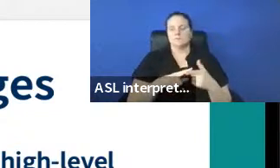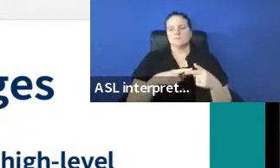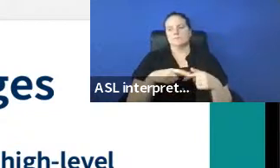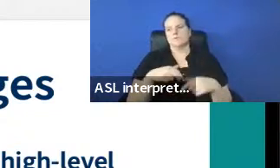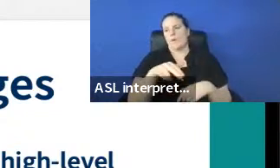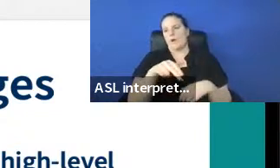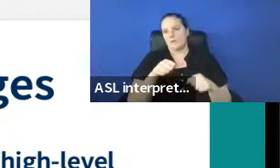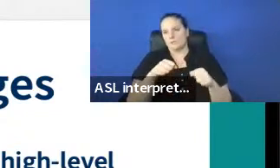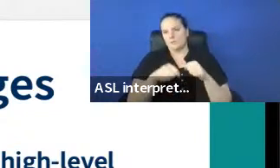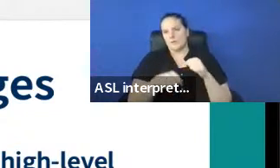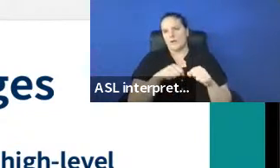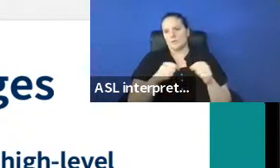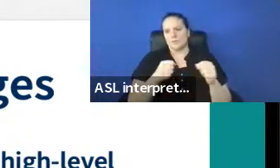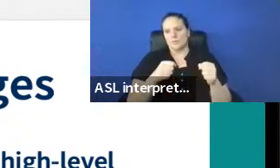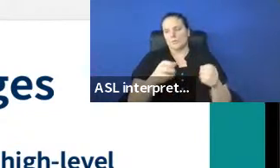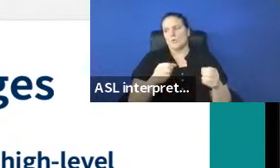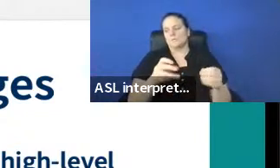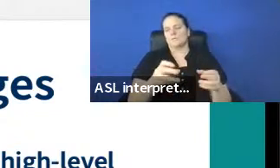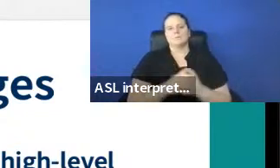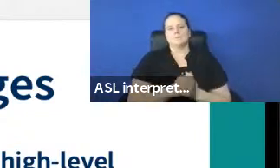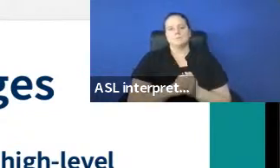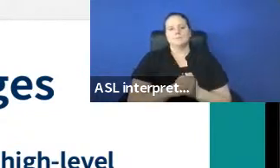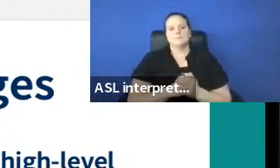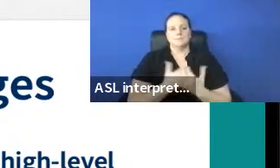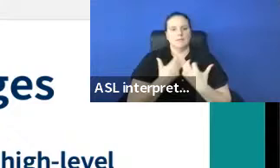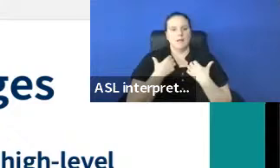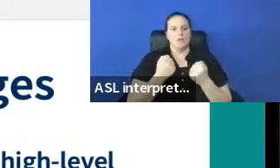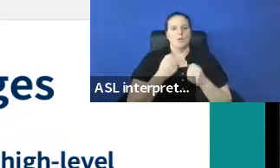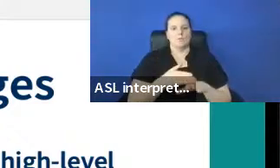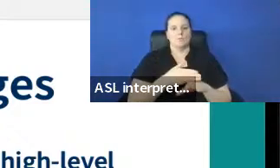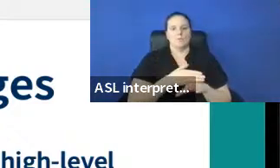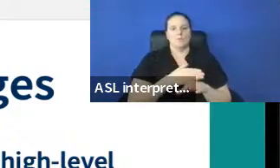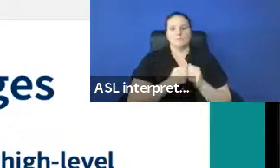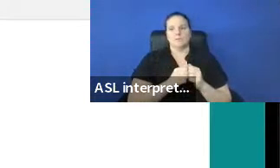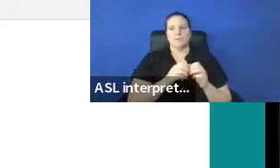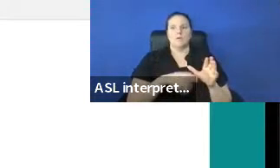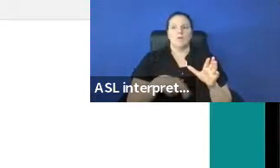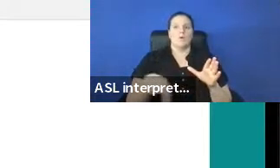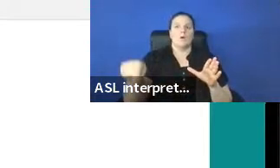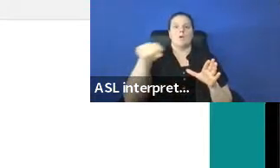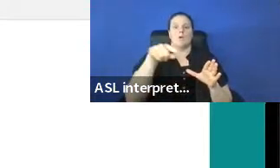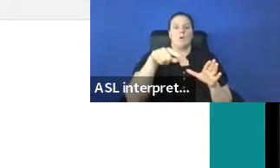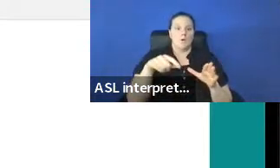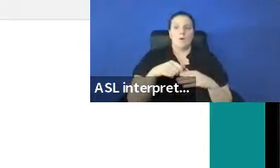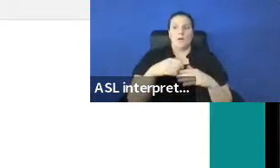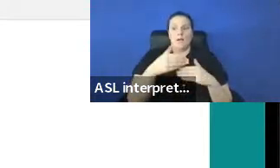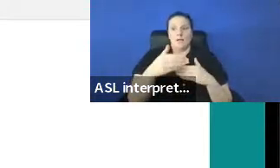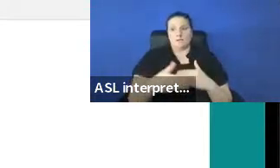roll, and vehicular improvements throughout the corridor. Next slide.